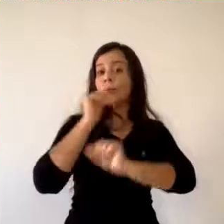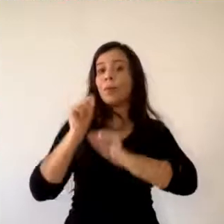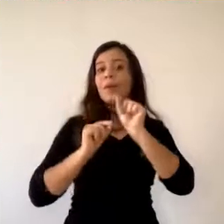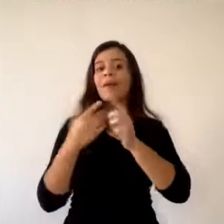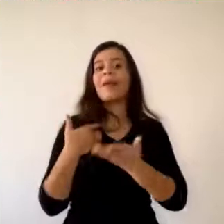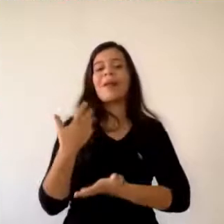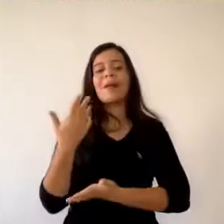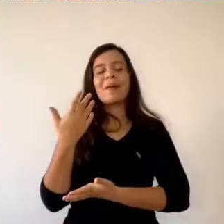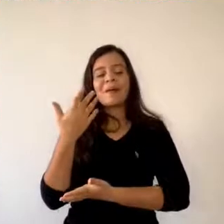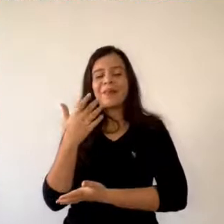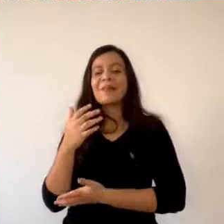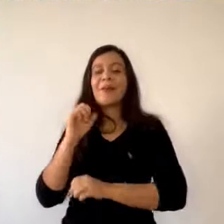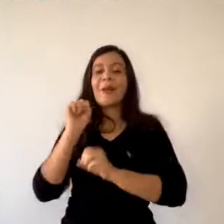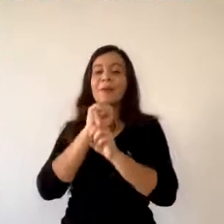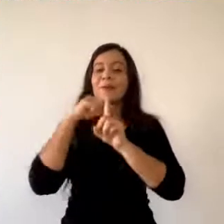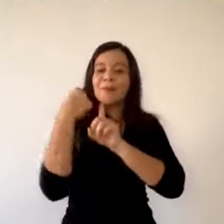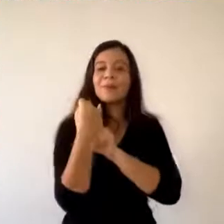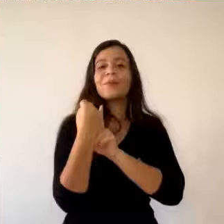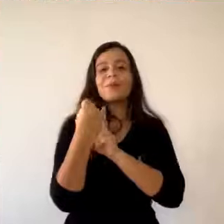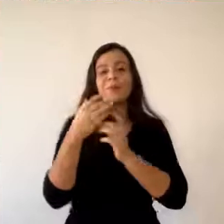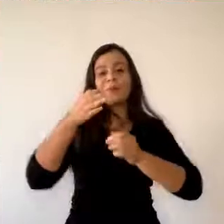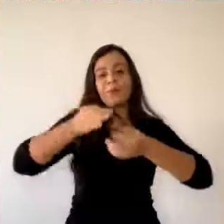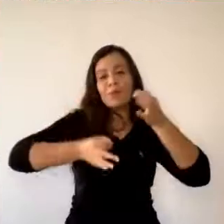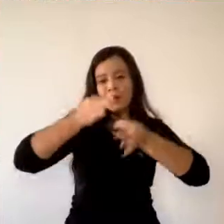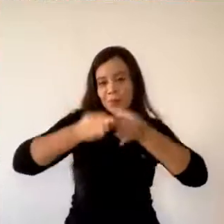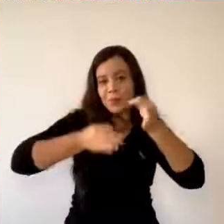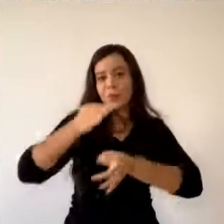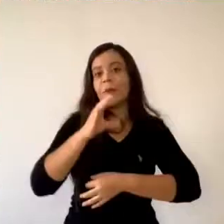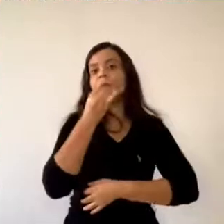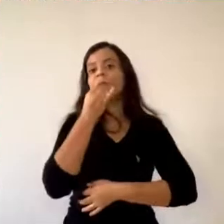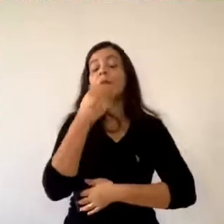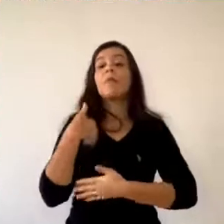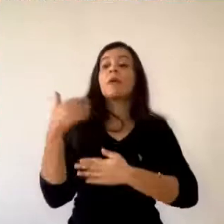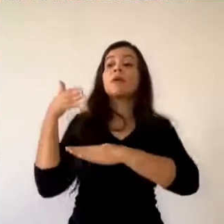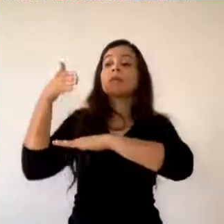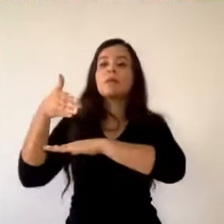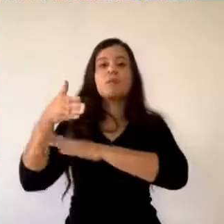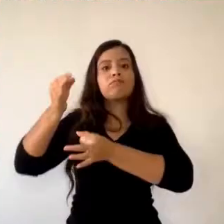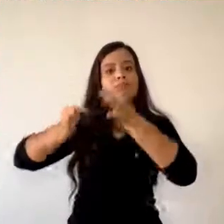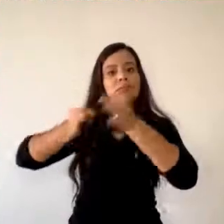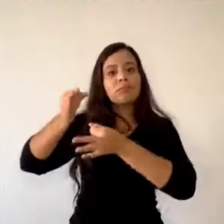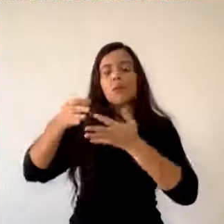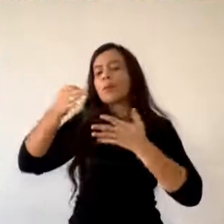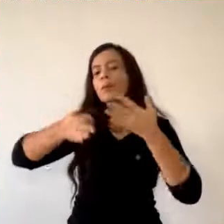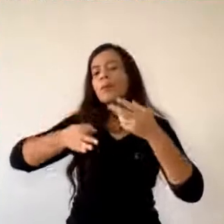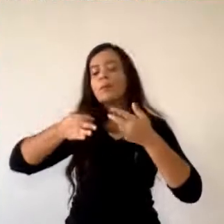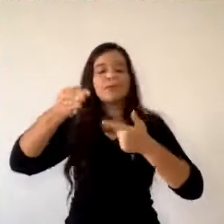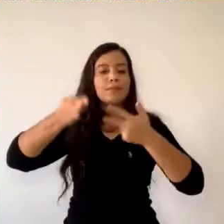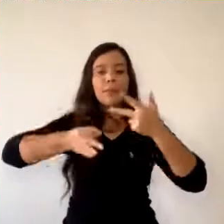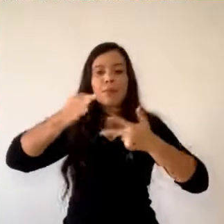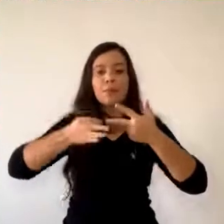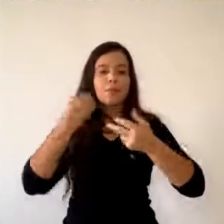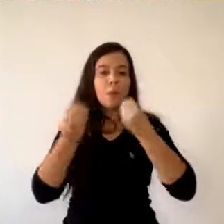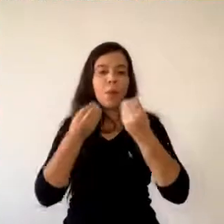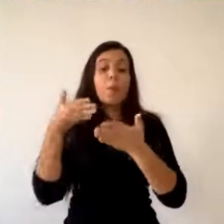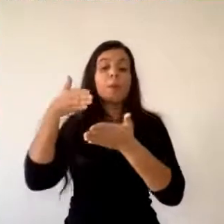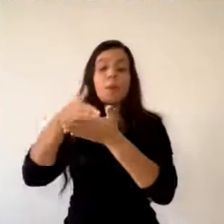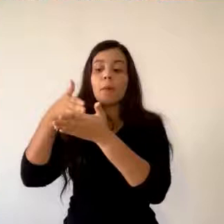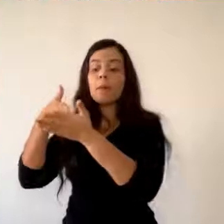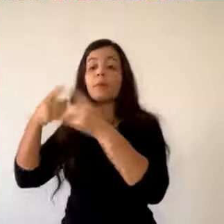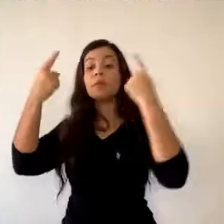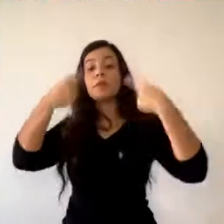So, Boveitura de Souza Santos, what does it mean? What are the obstacles and